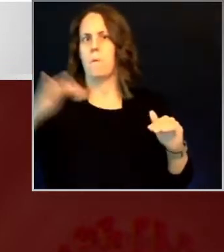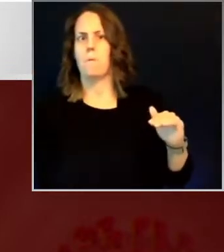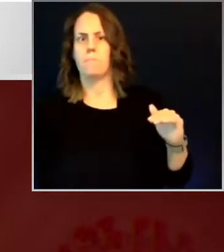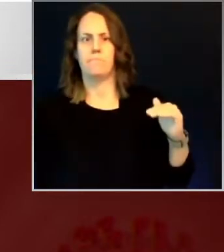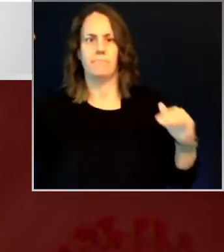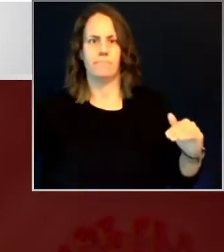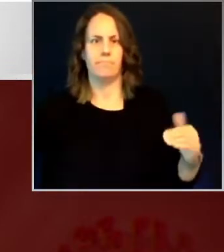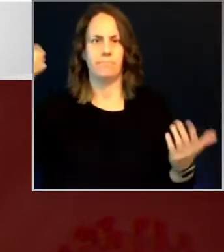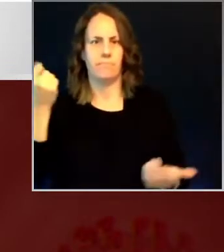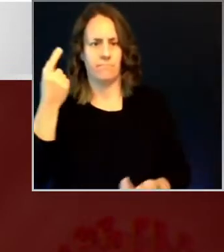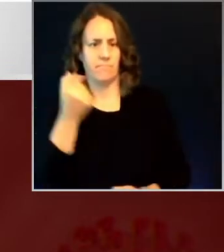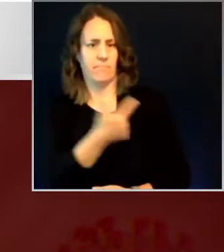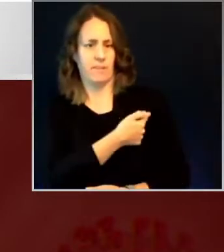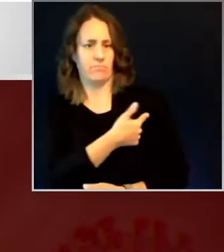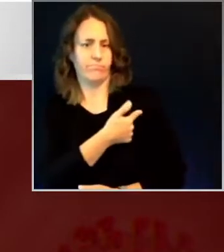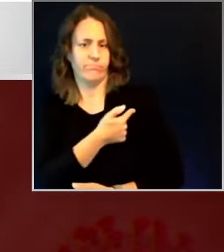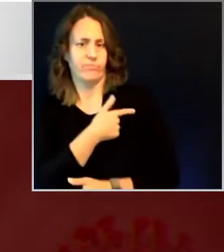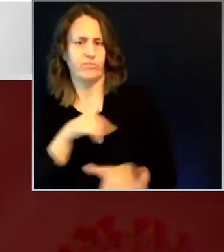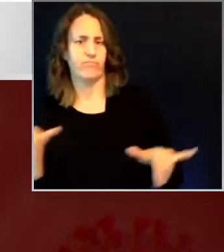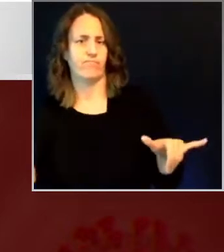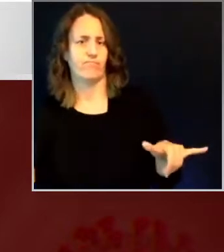Delta variant is affecting